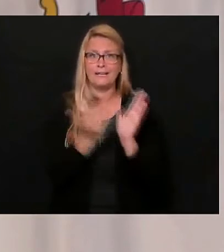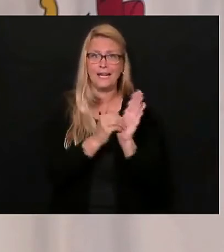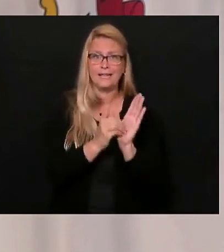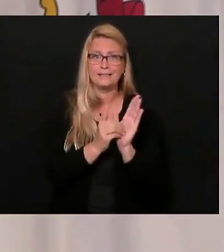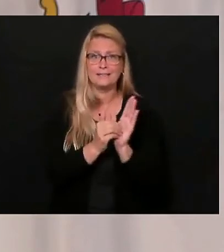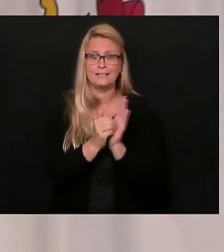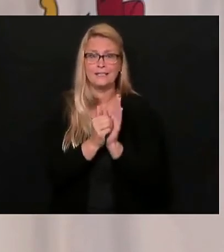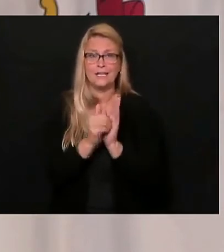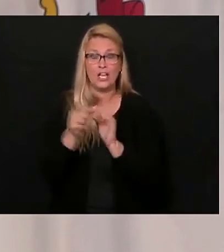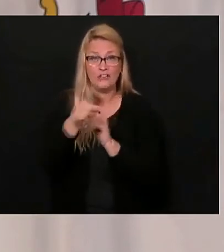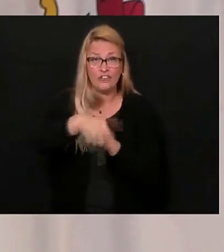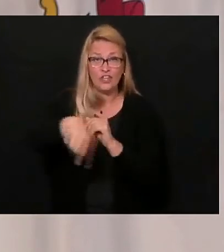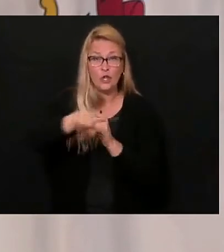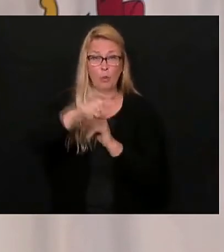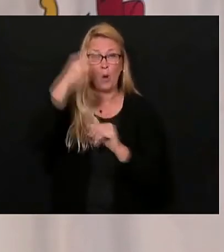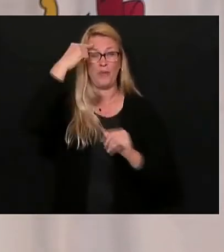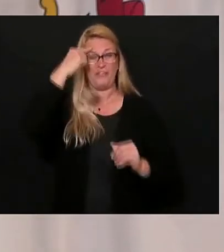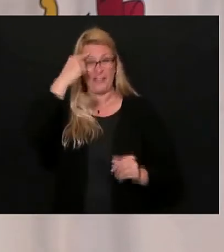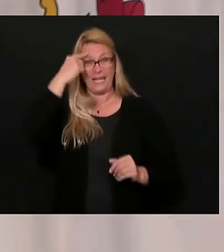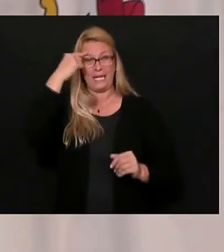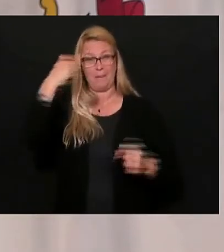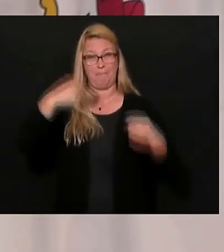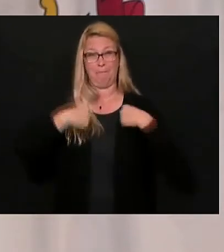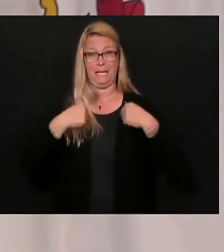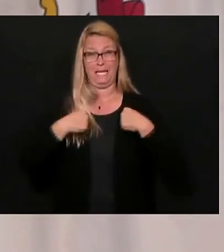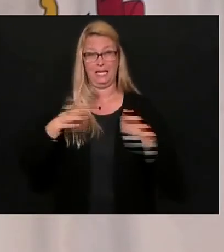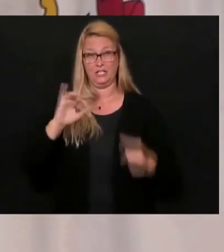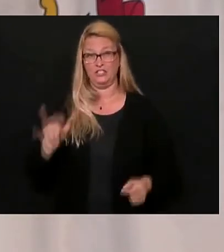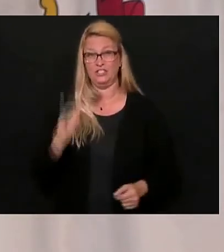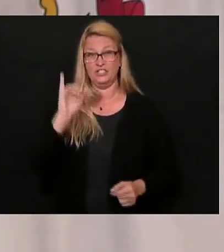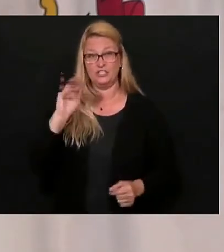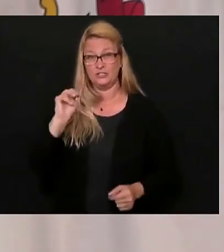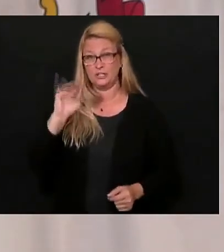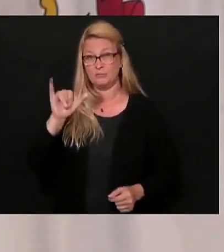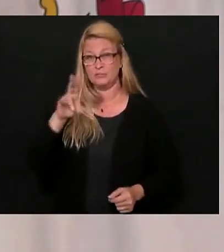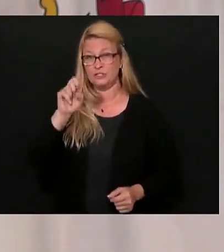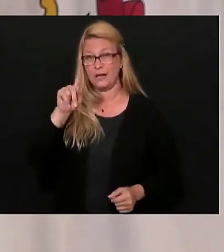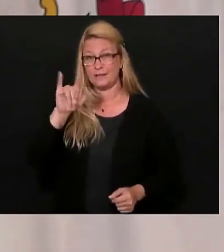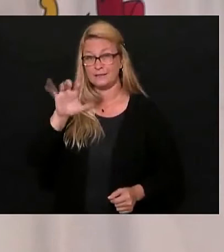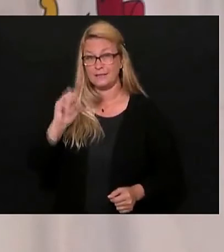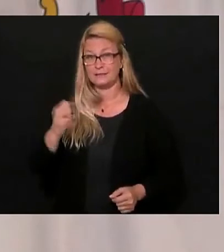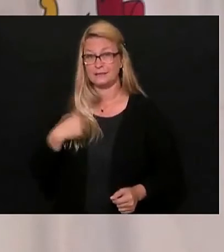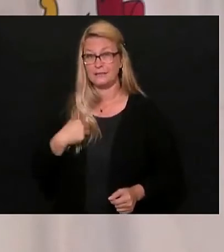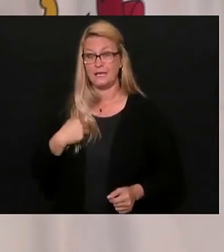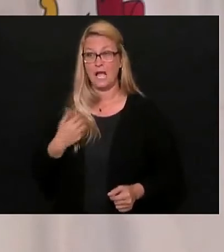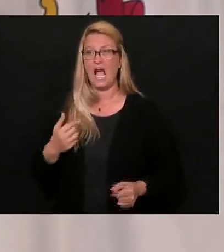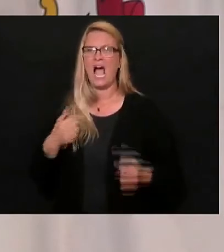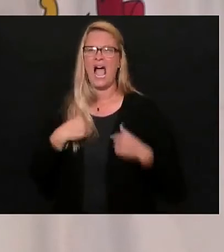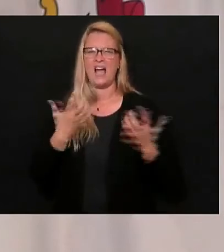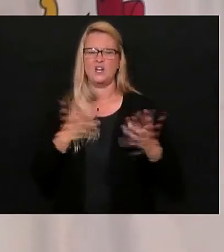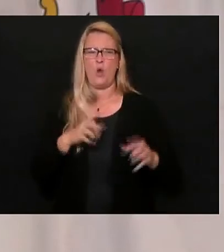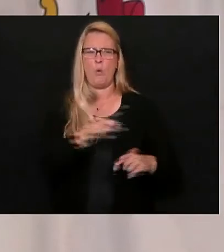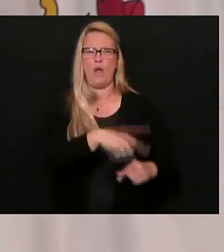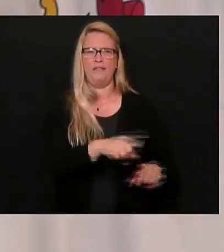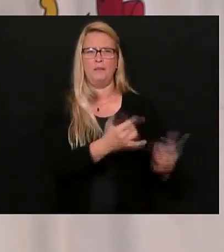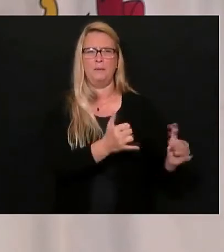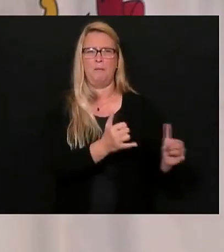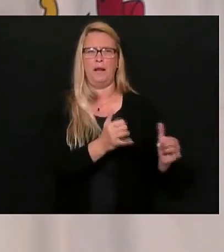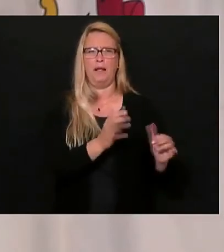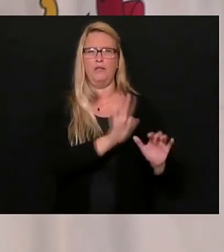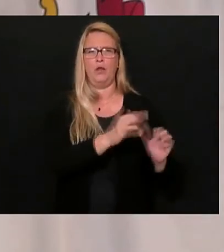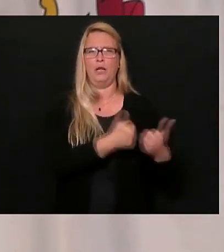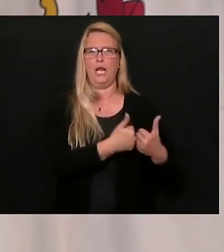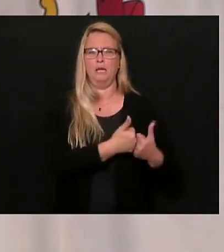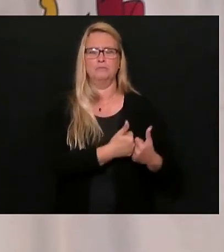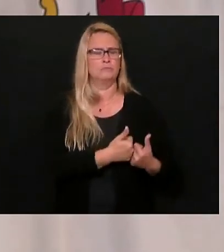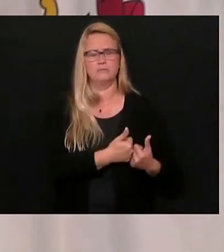would think that Jim Justice doesn't want these kids to be able to play, they're crazy.